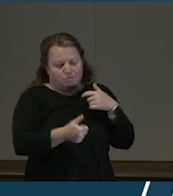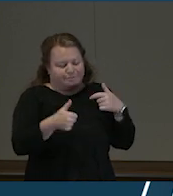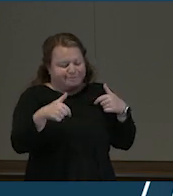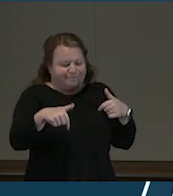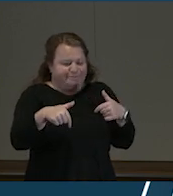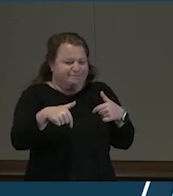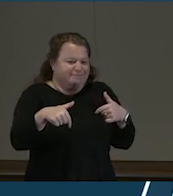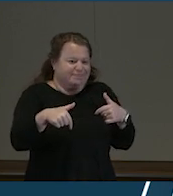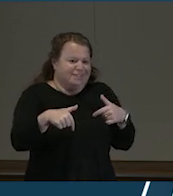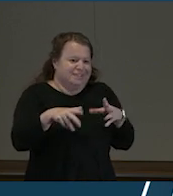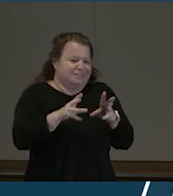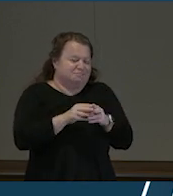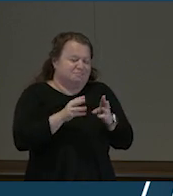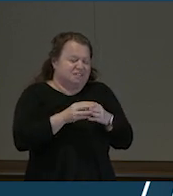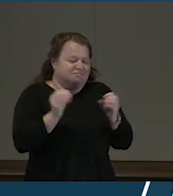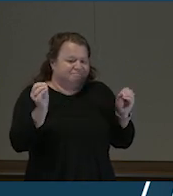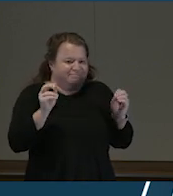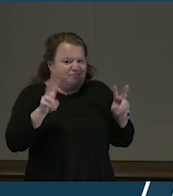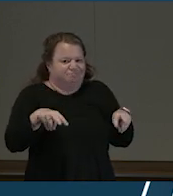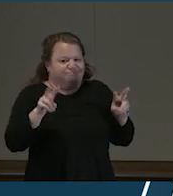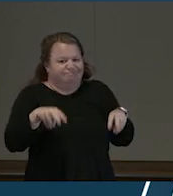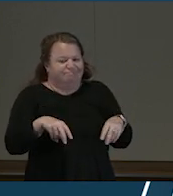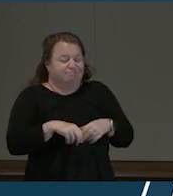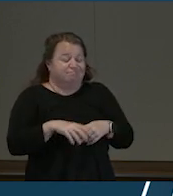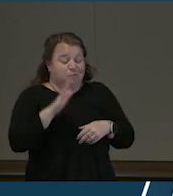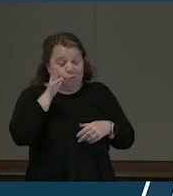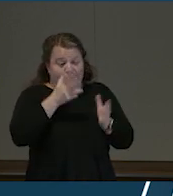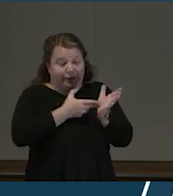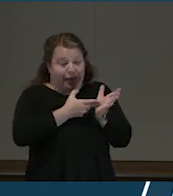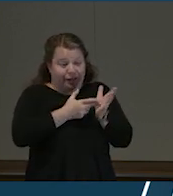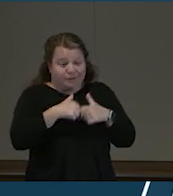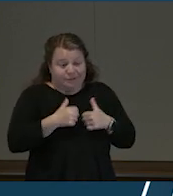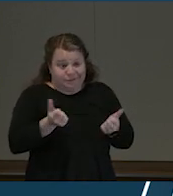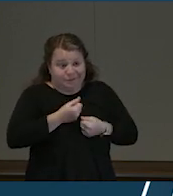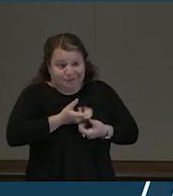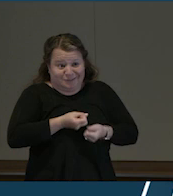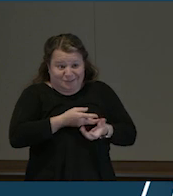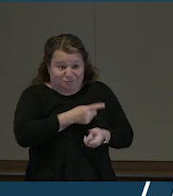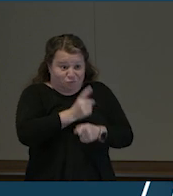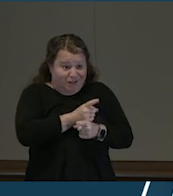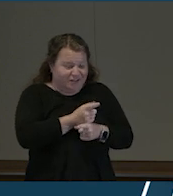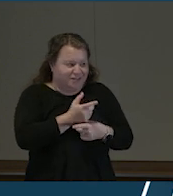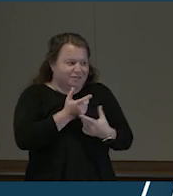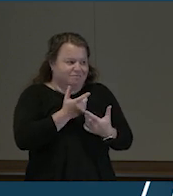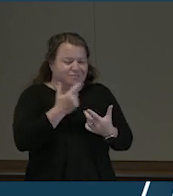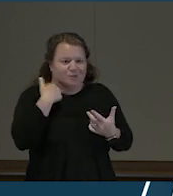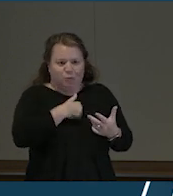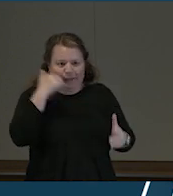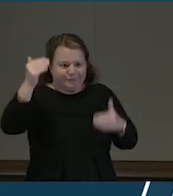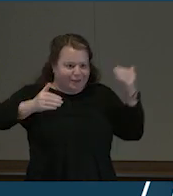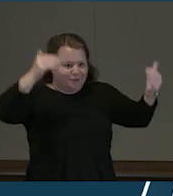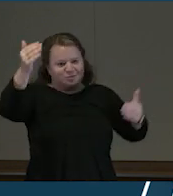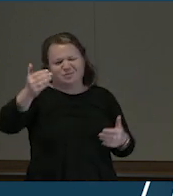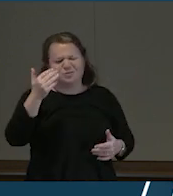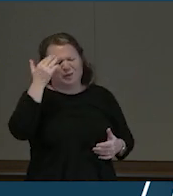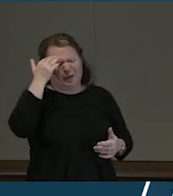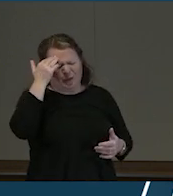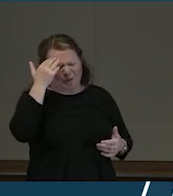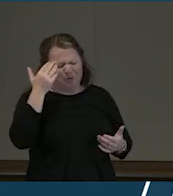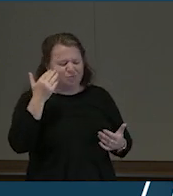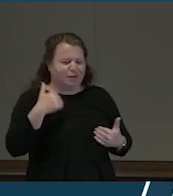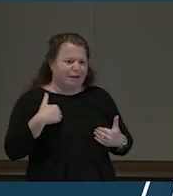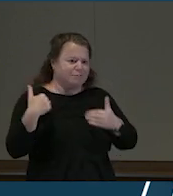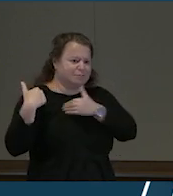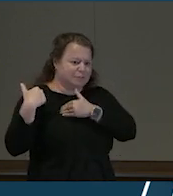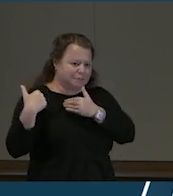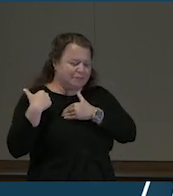zone. We're going to keep it real. We are adults. We're past that, right? We have responsibilities. We know the rules to the game.